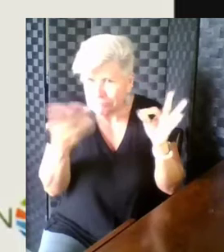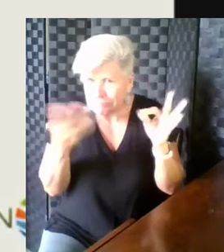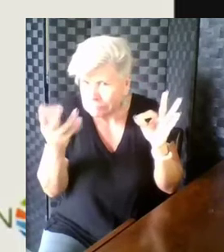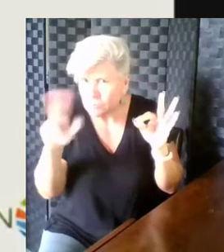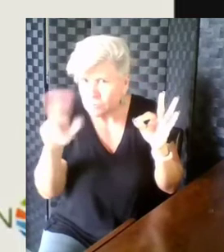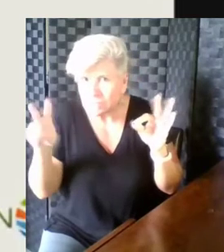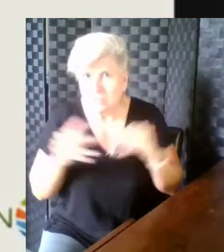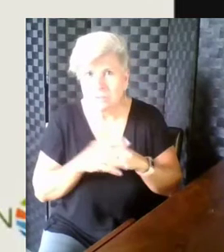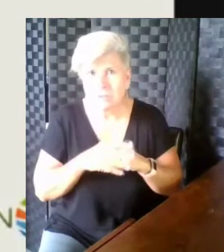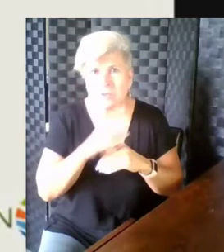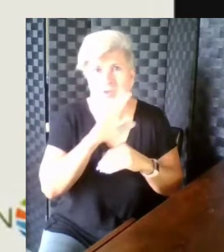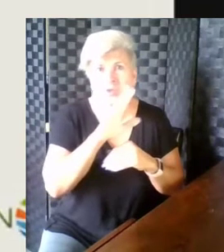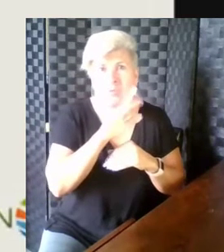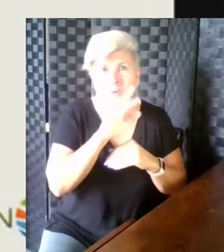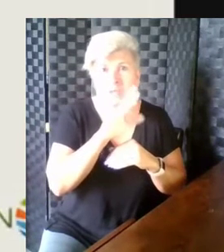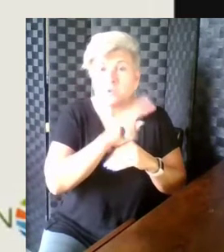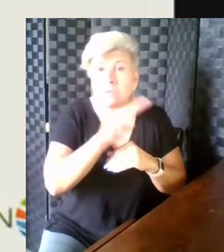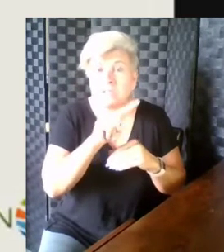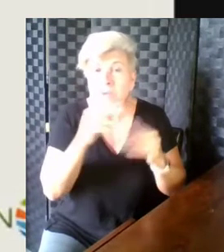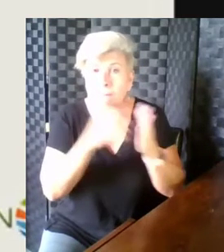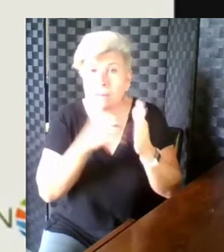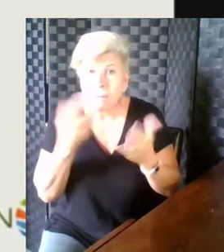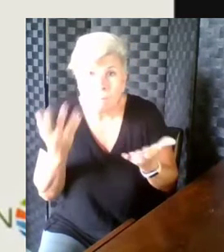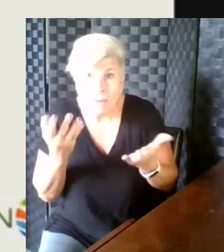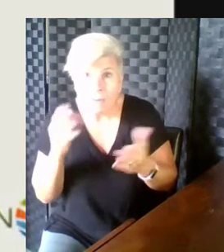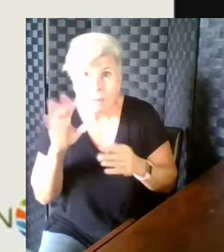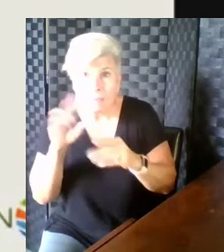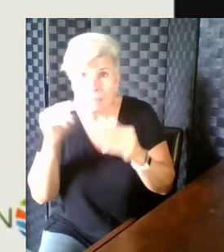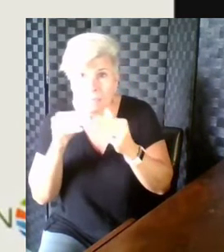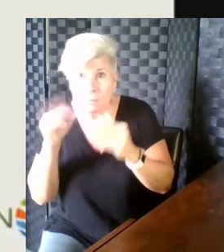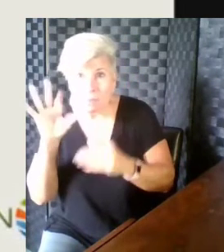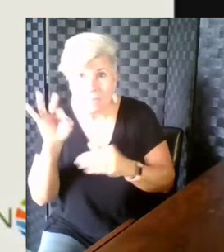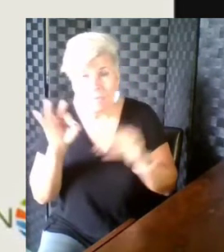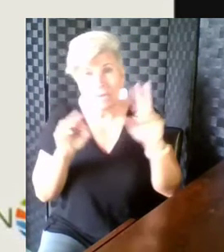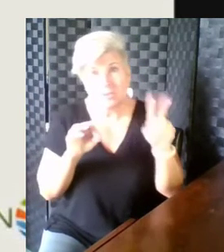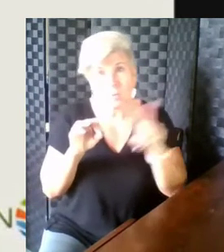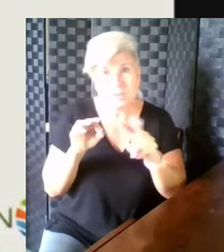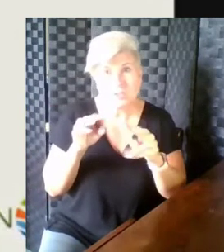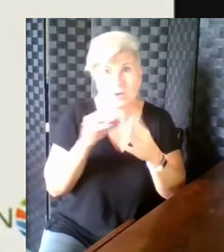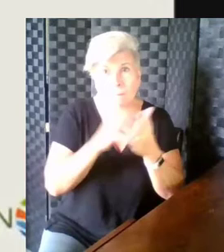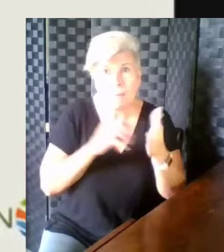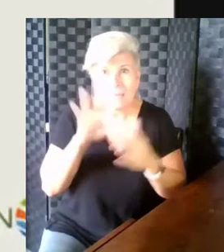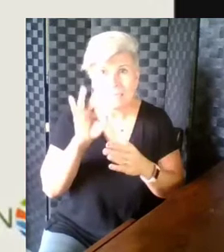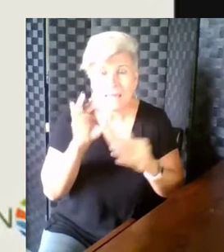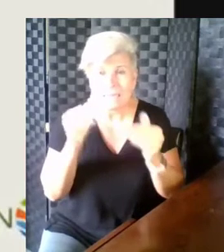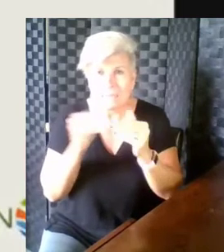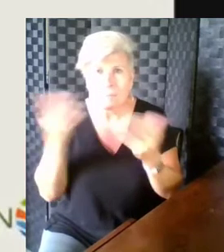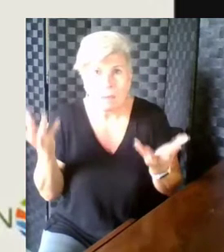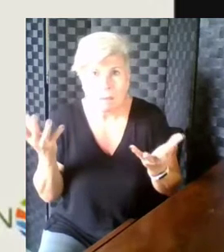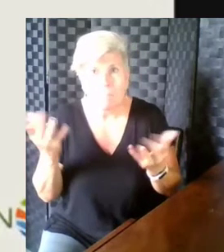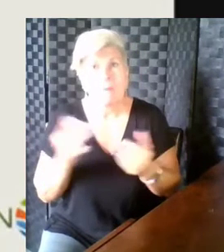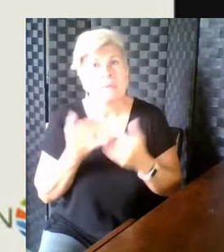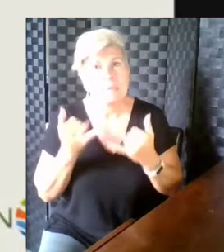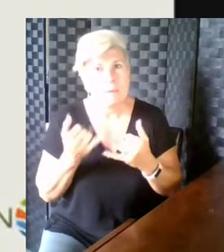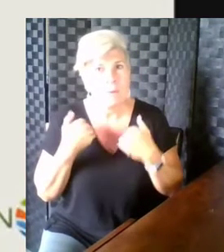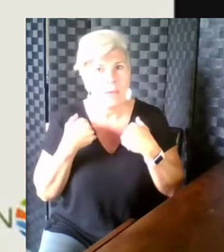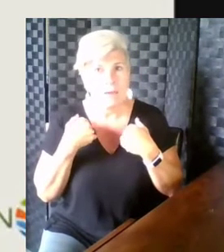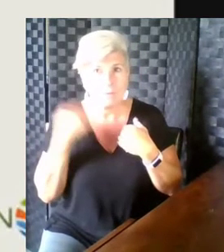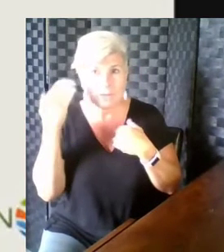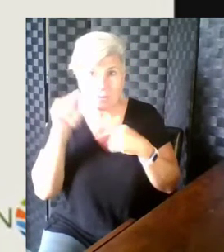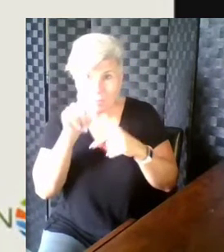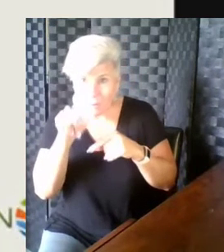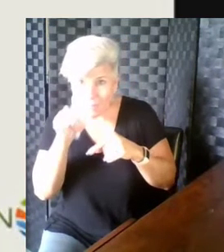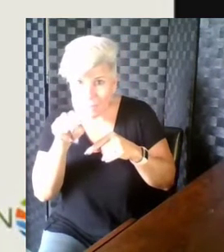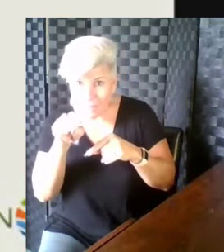22. 22 minus blank equals 9, and 22 minus 9 equals blank. Ah, there we have our unknown on the right of the